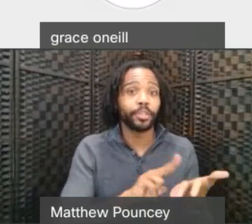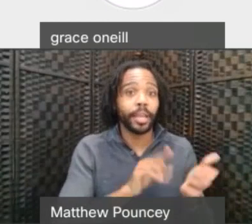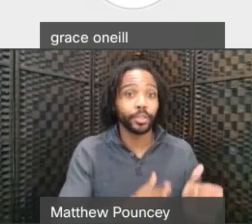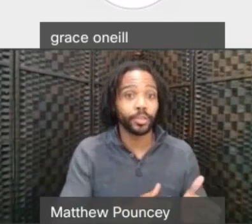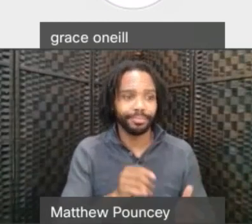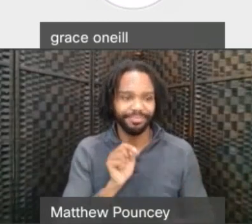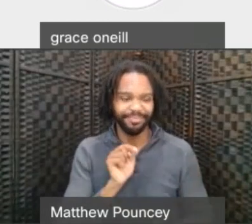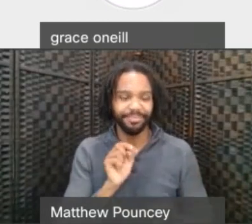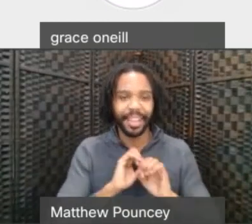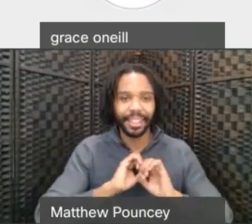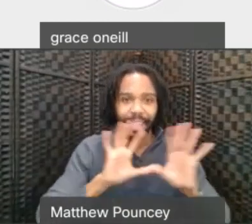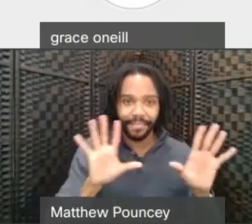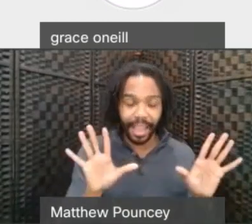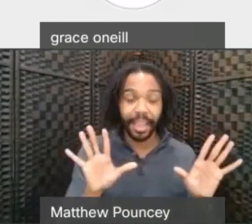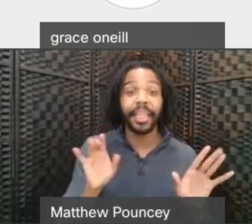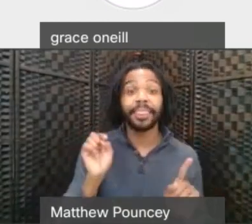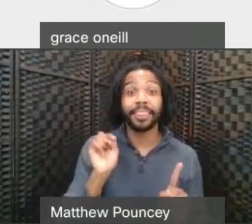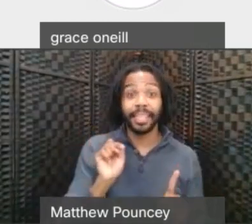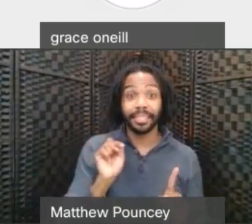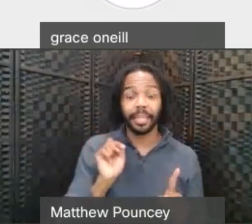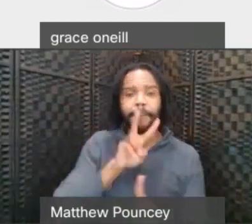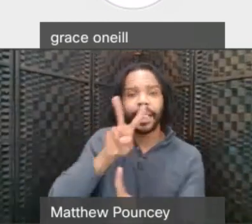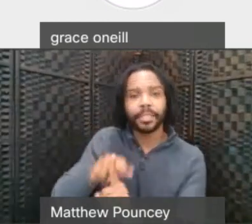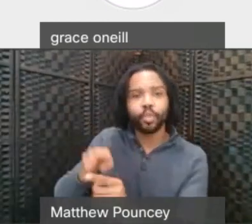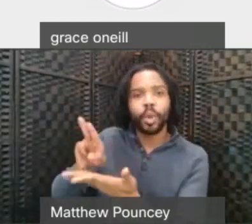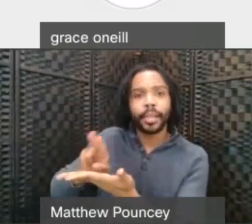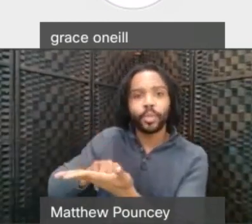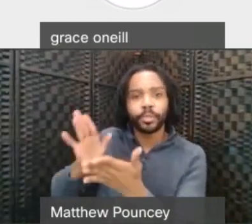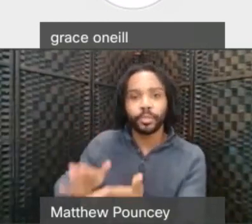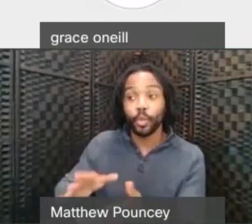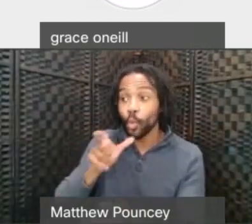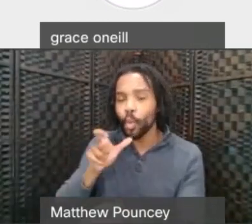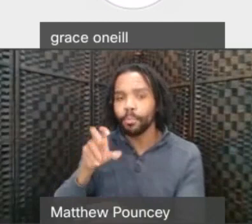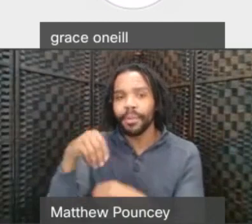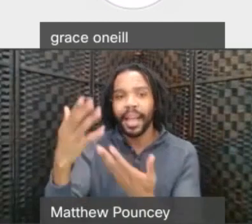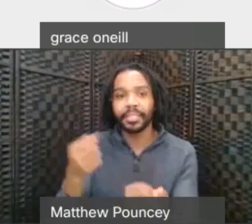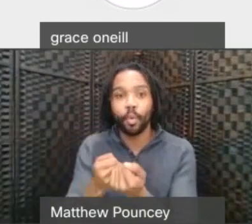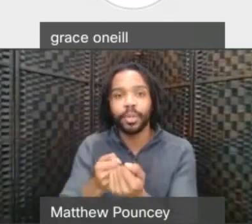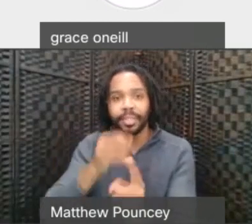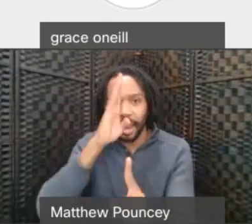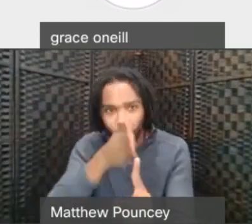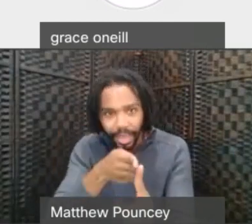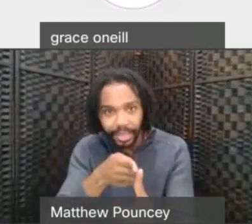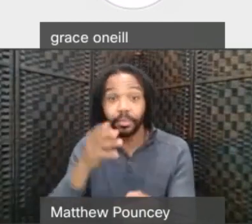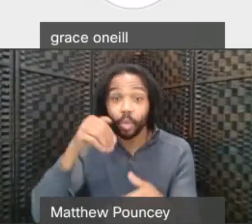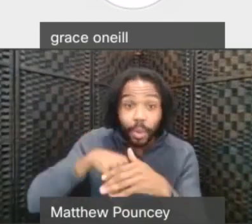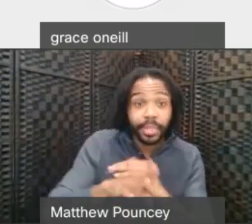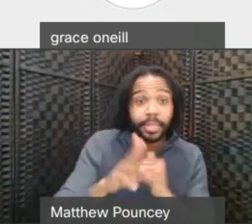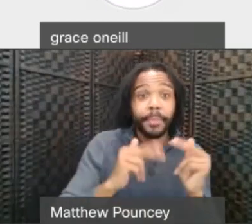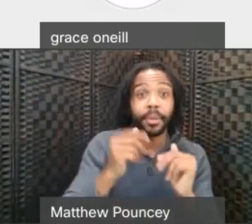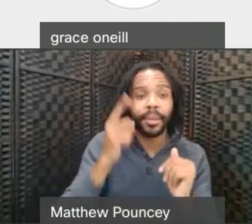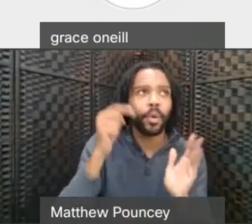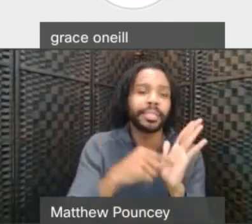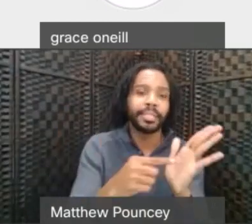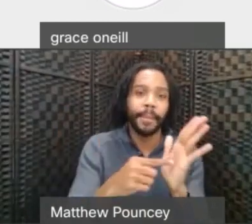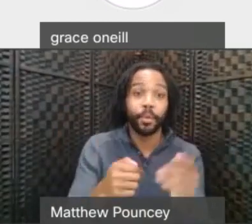to contractors that provide services directly on our behalf, who work out of our building, for example, the